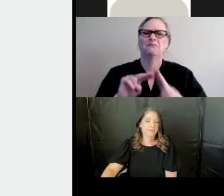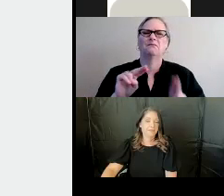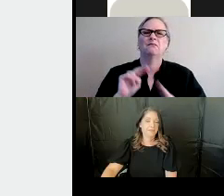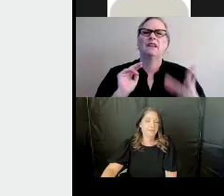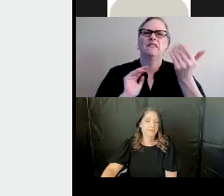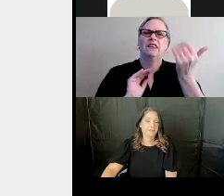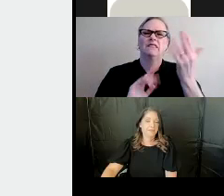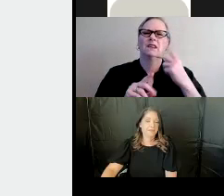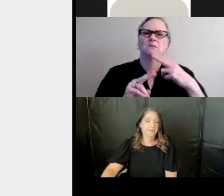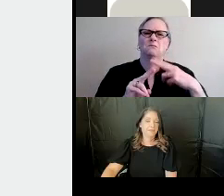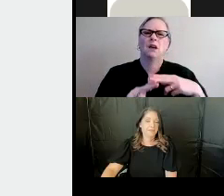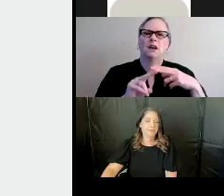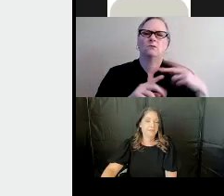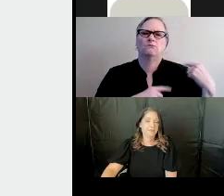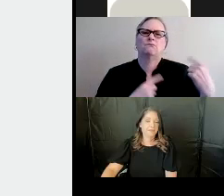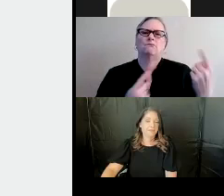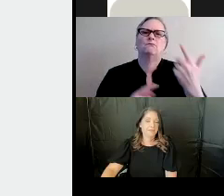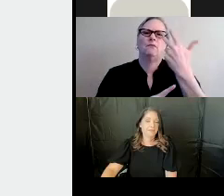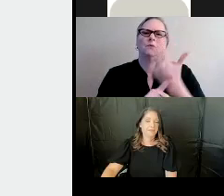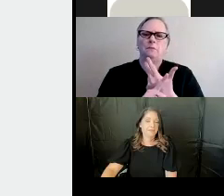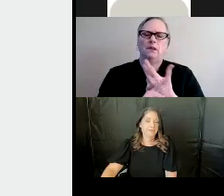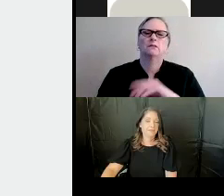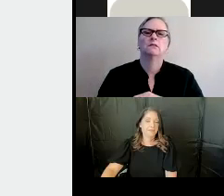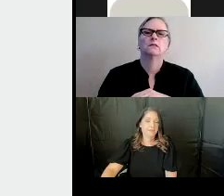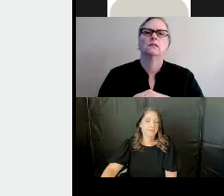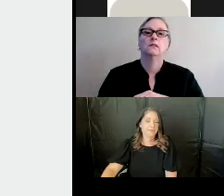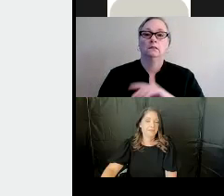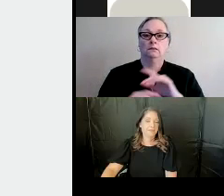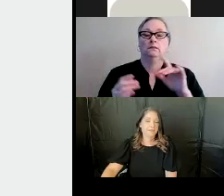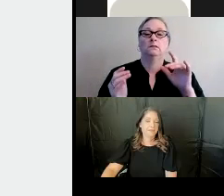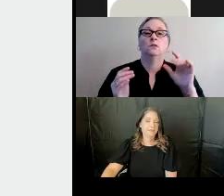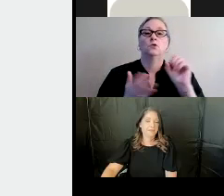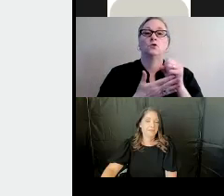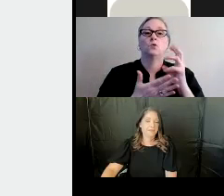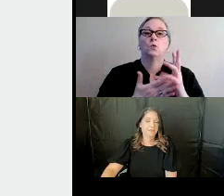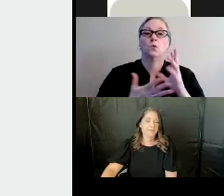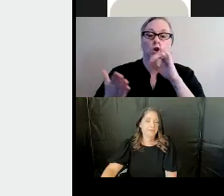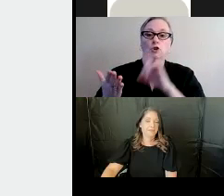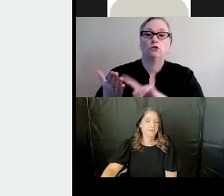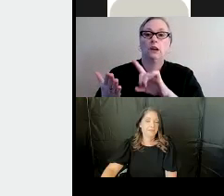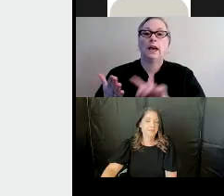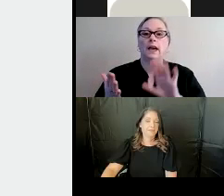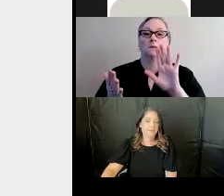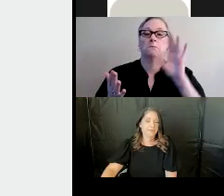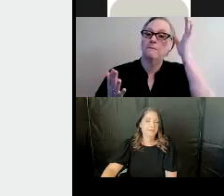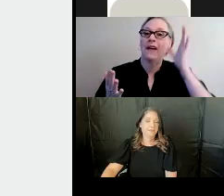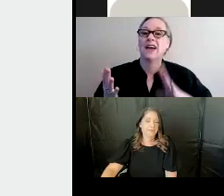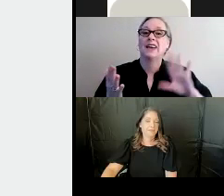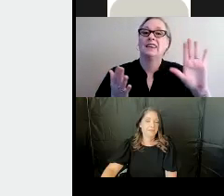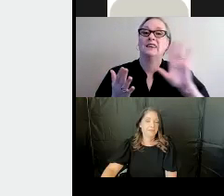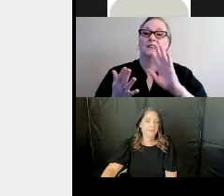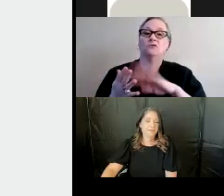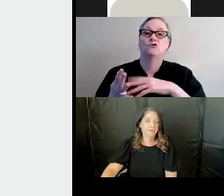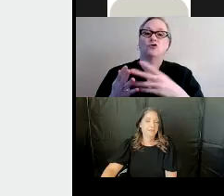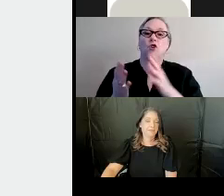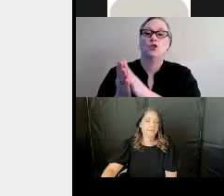last 3 months. While checking Mr. James' medical chart, social worker Bernice notices that Mr. James has lost